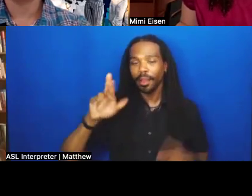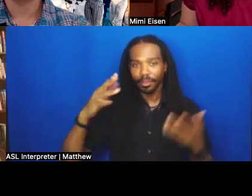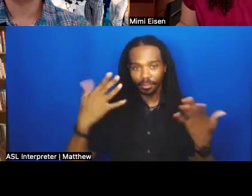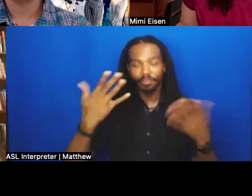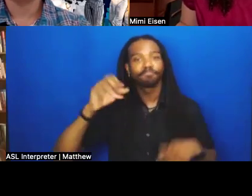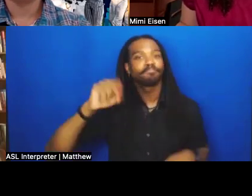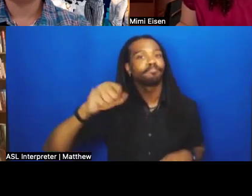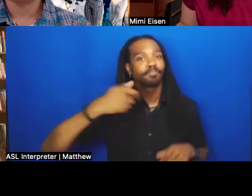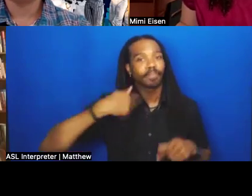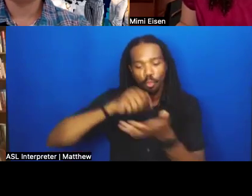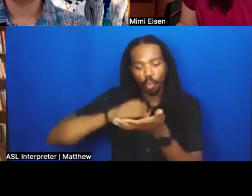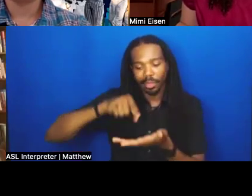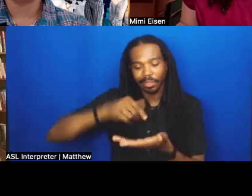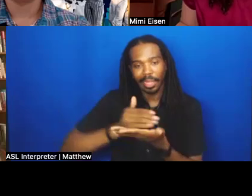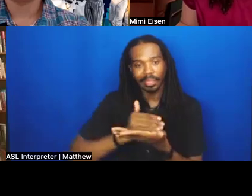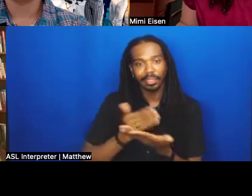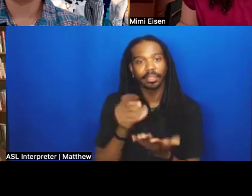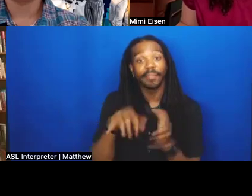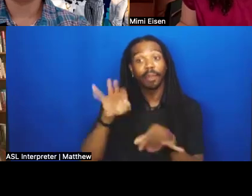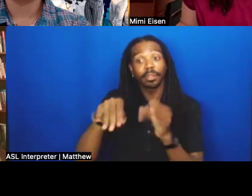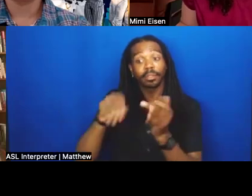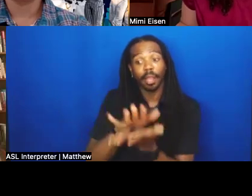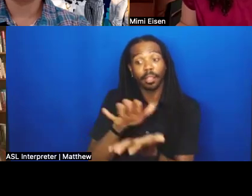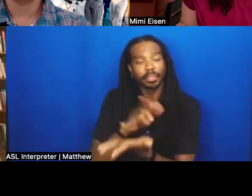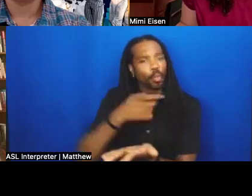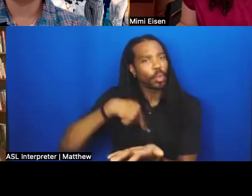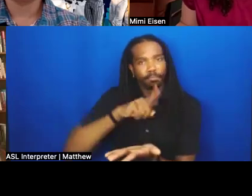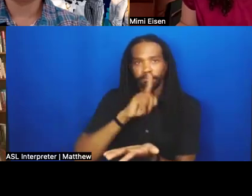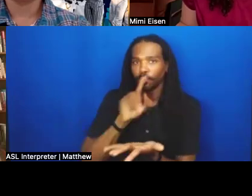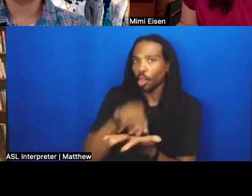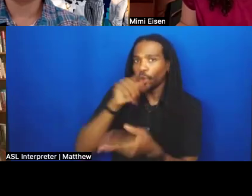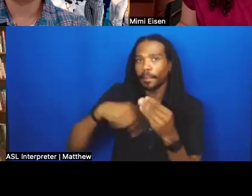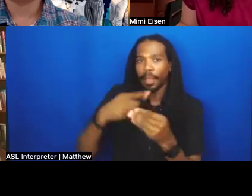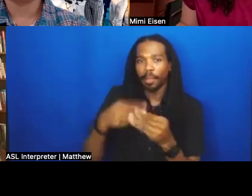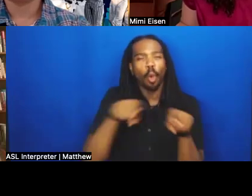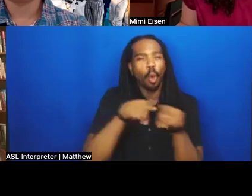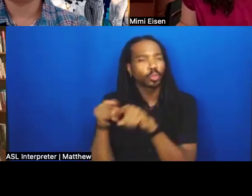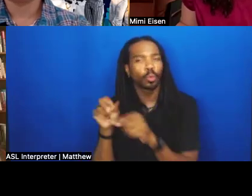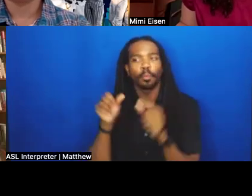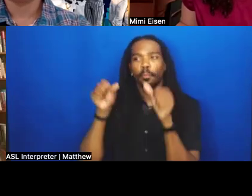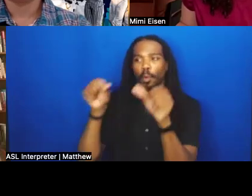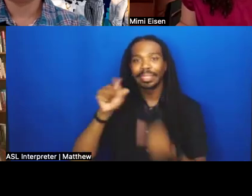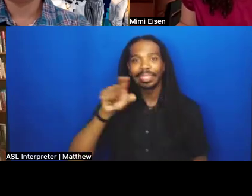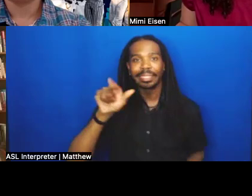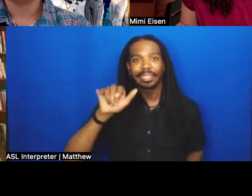lesson Founding Documents We Don't Learn About, which is also at the ZenEd Project website. And it's a lesson